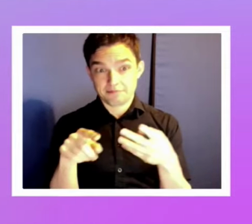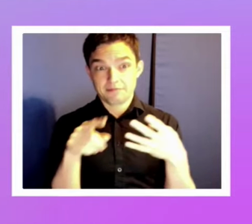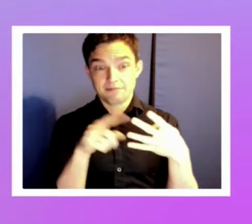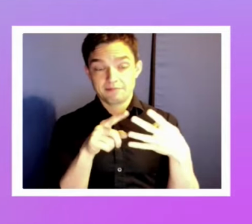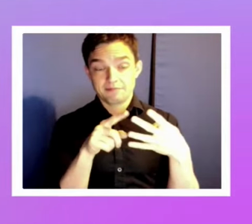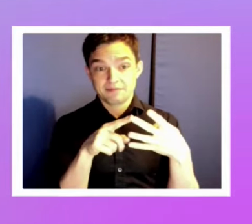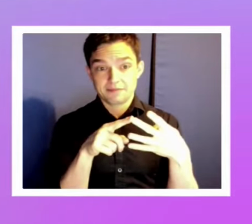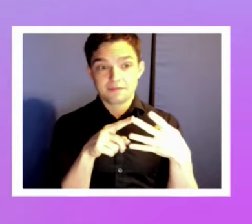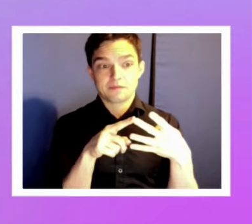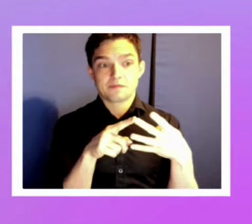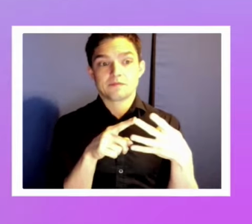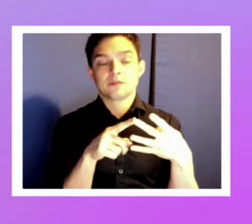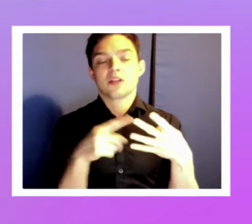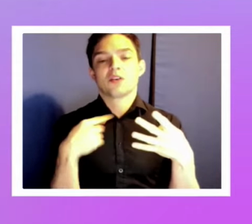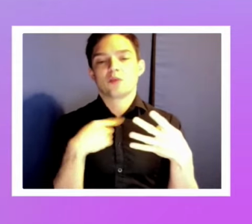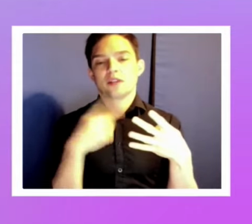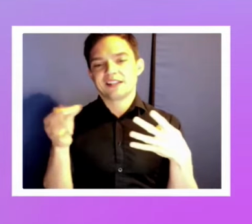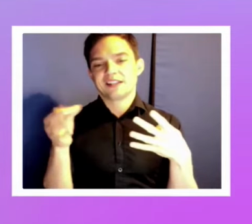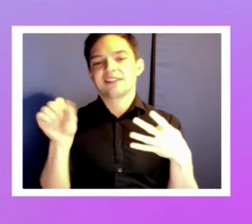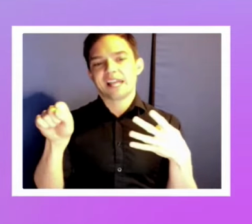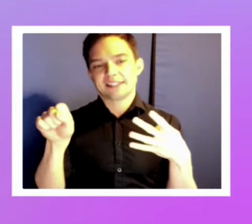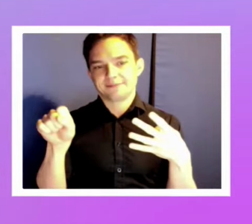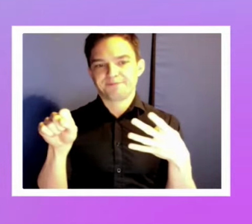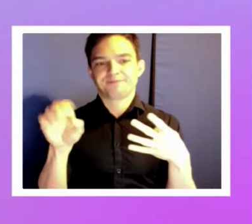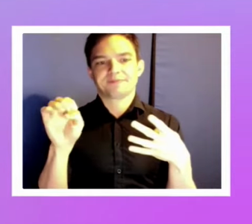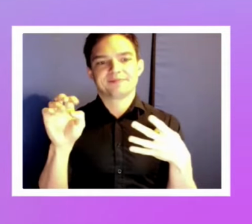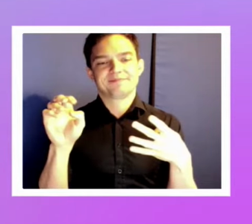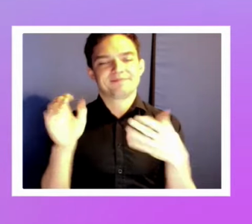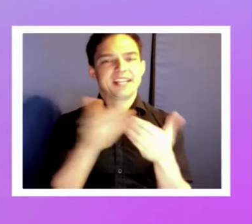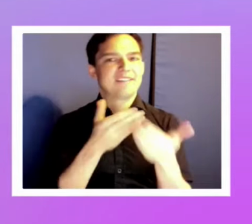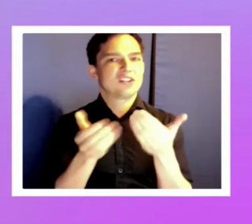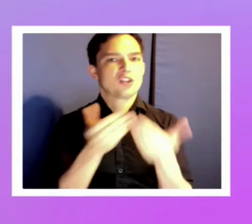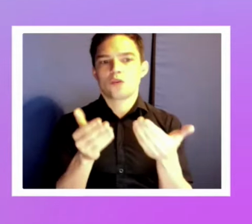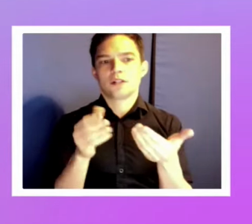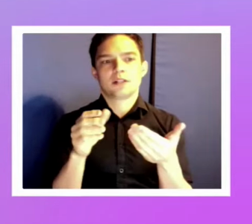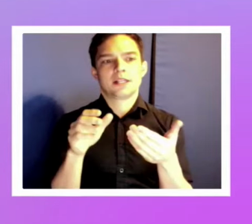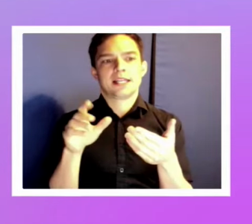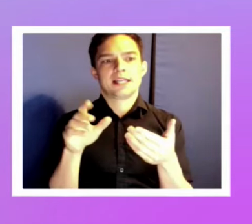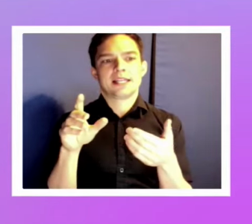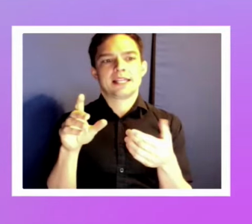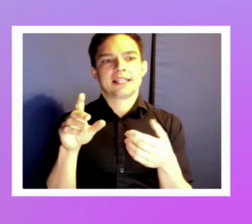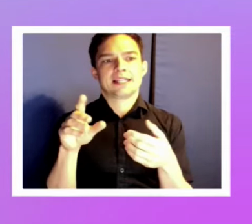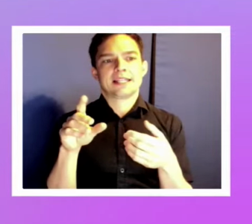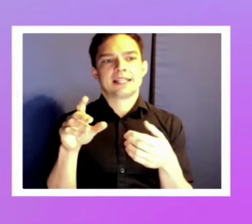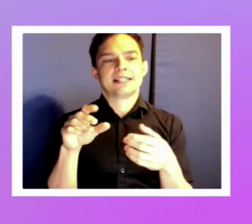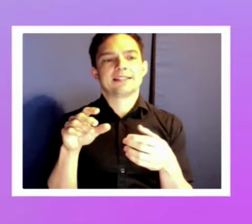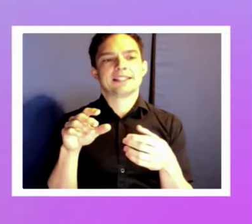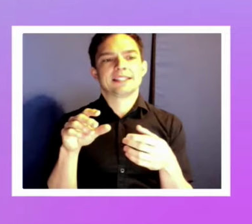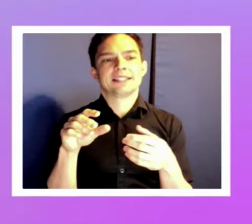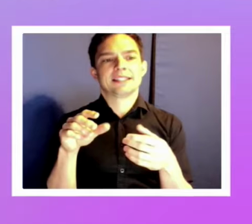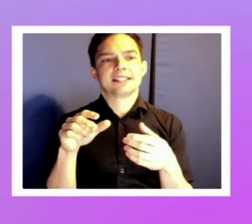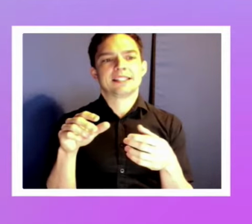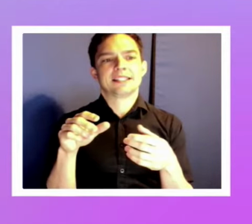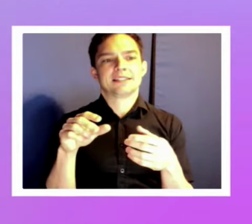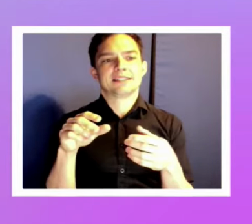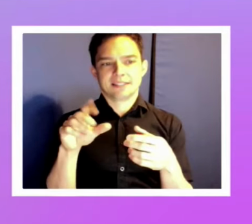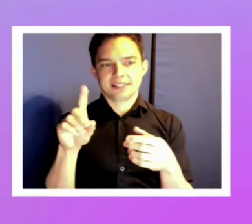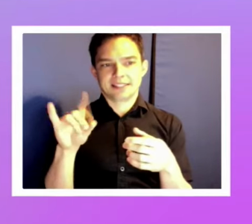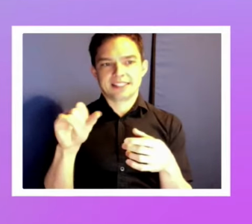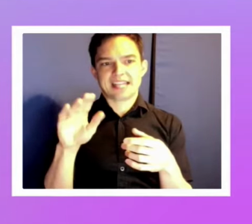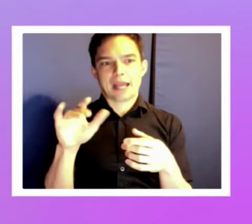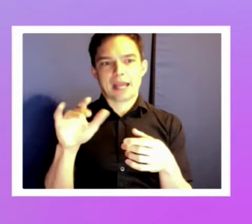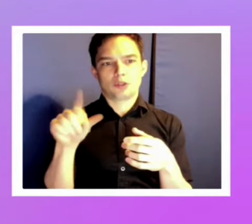up deciding that yes, even though disabled buttons may be skipped by assistive technologies, when